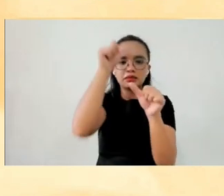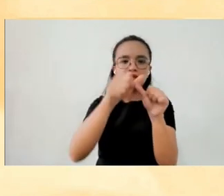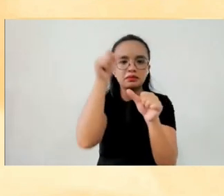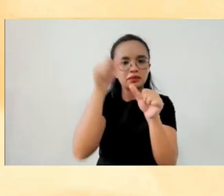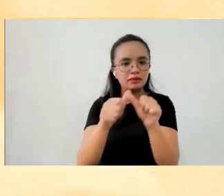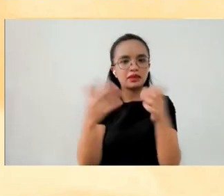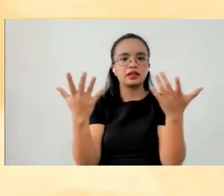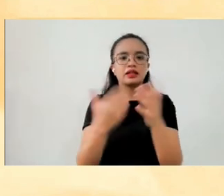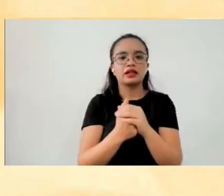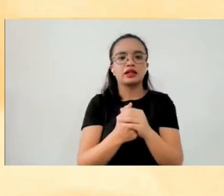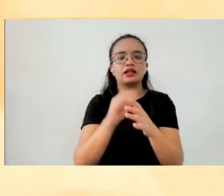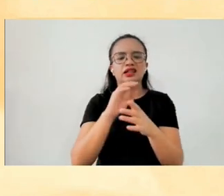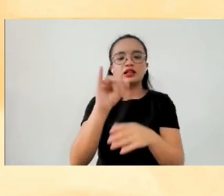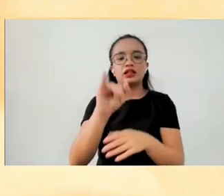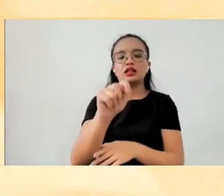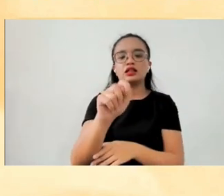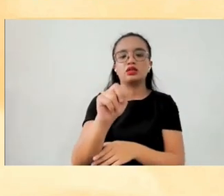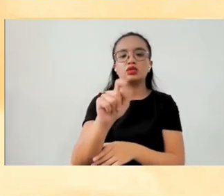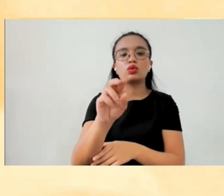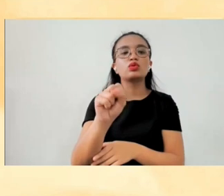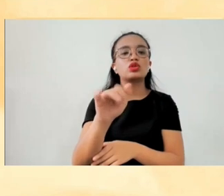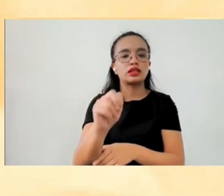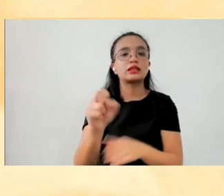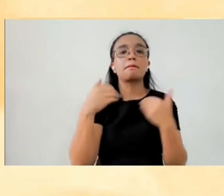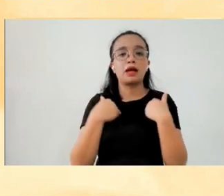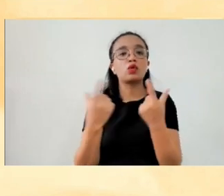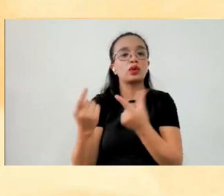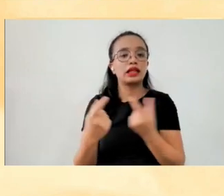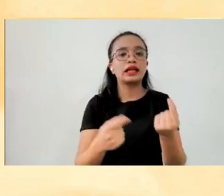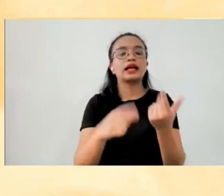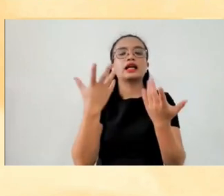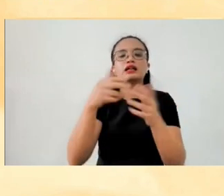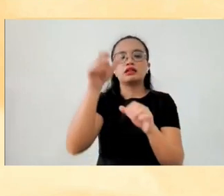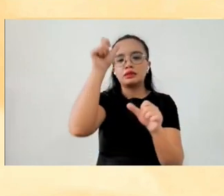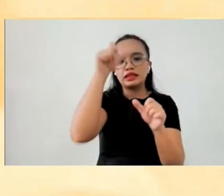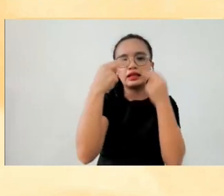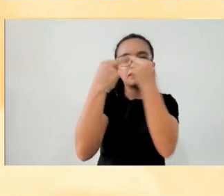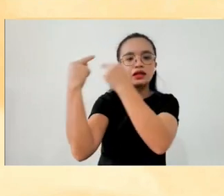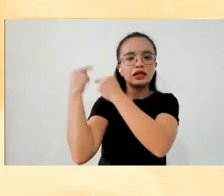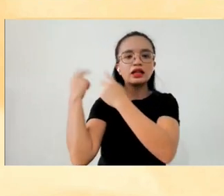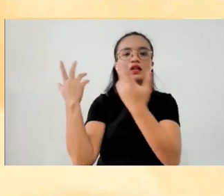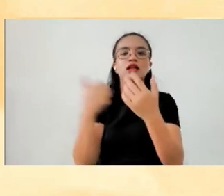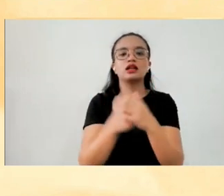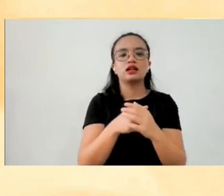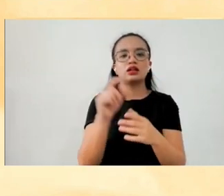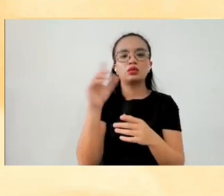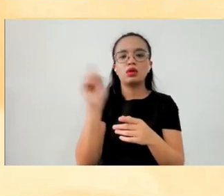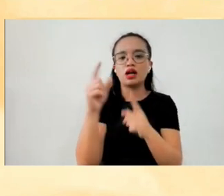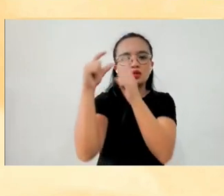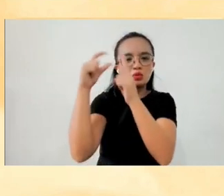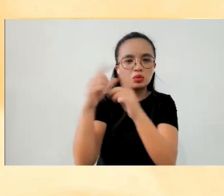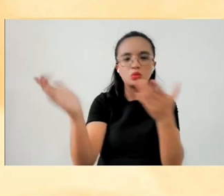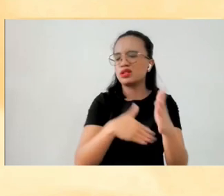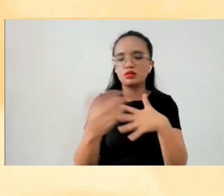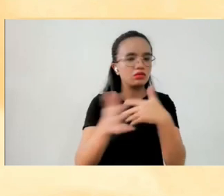it's called intrusion. So you're doing something, and then the flashback, the nightmare, the face of the perpetrator, the words, the music,